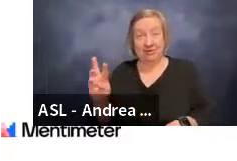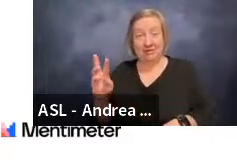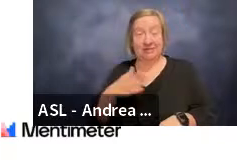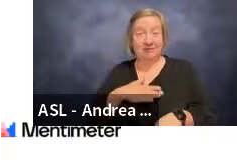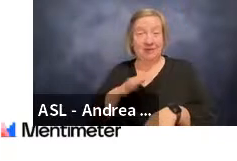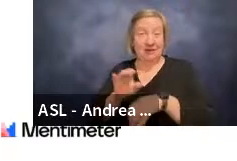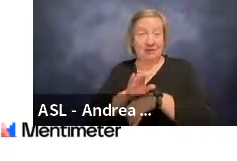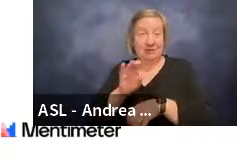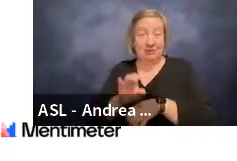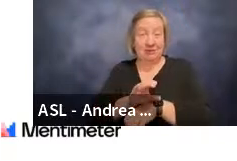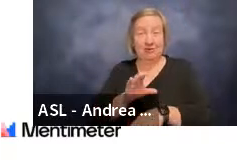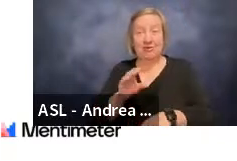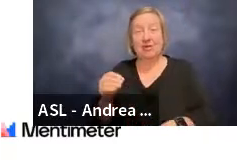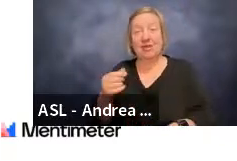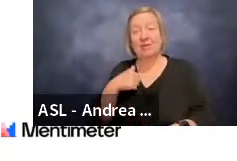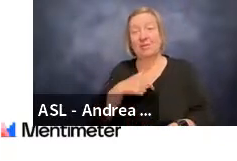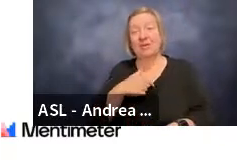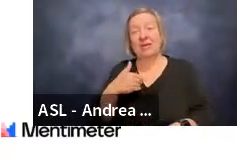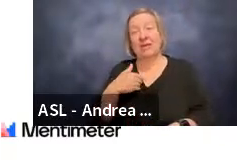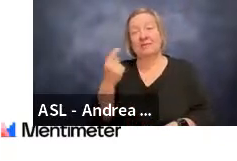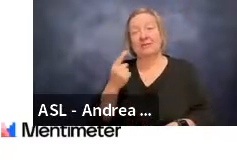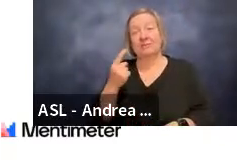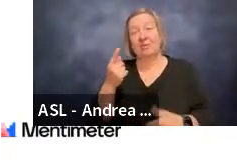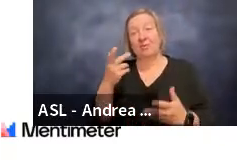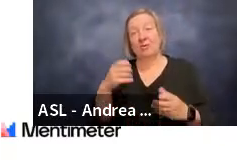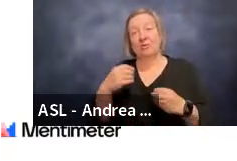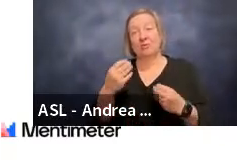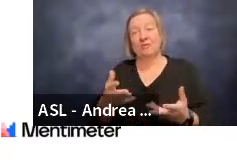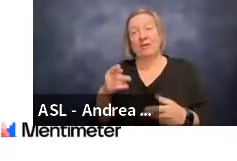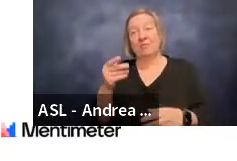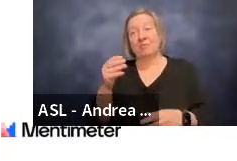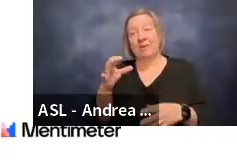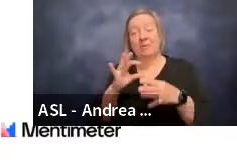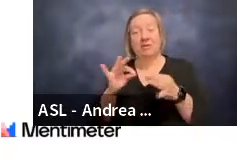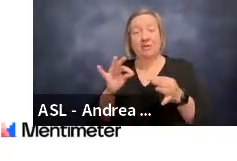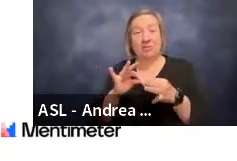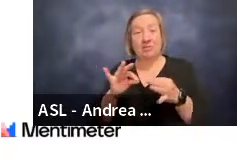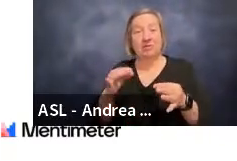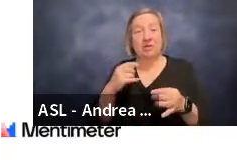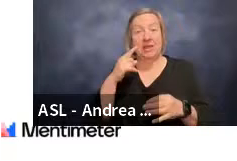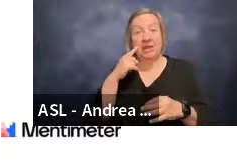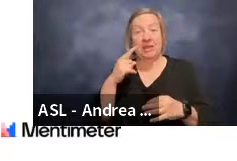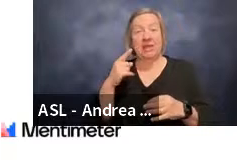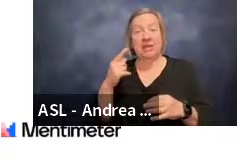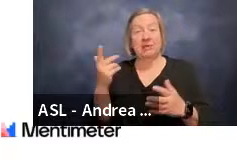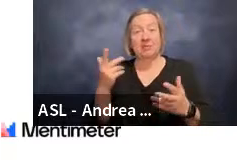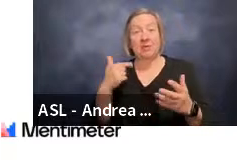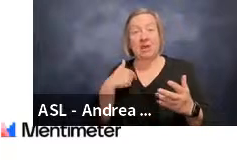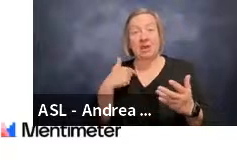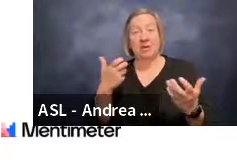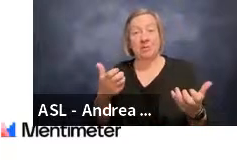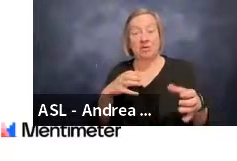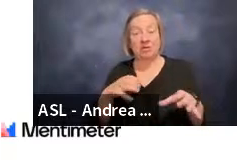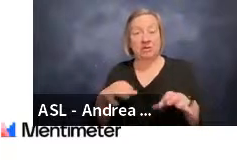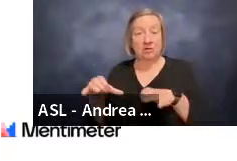computer, and we do have someone that would like to provide public comment. So I think what I would like to